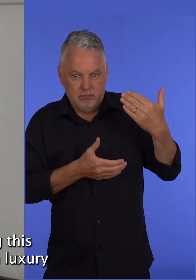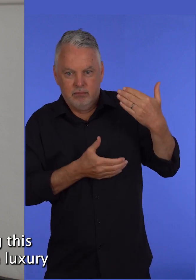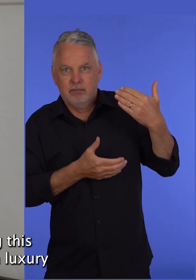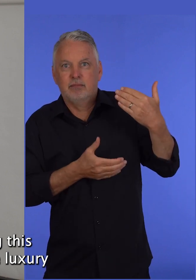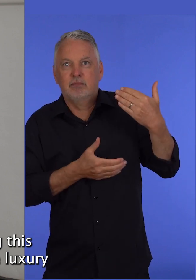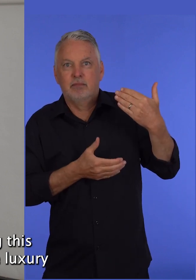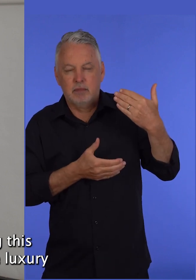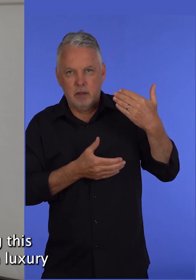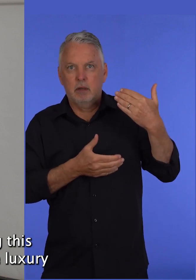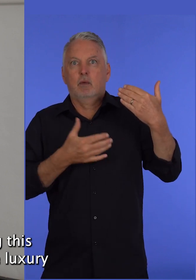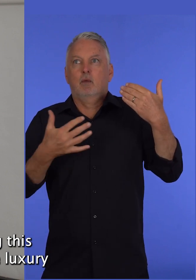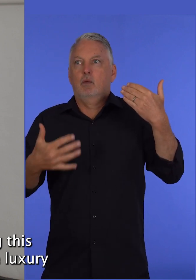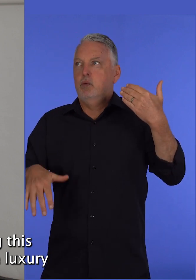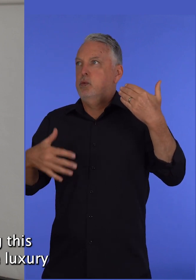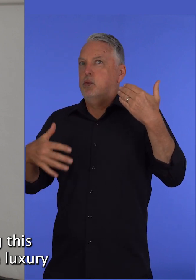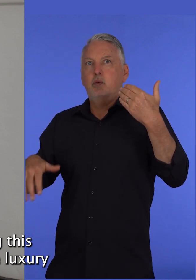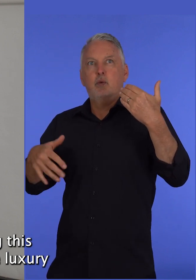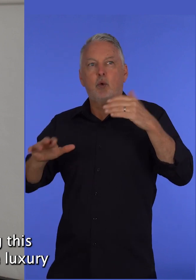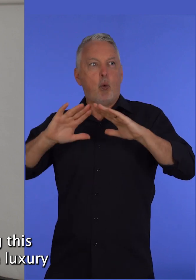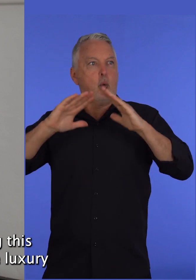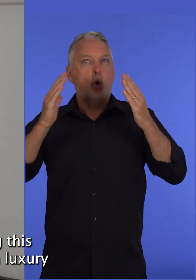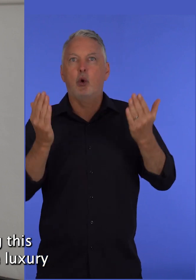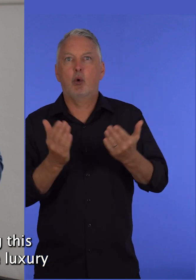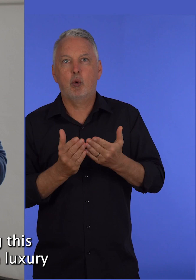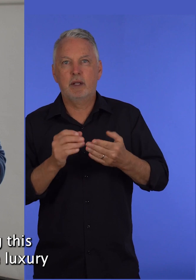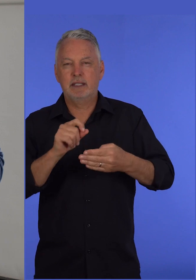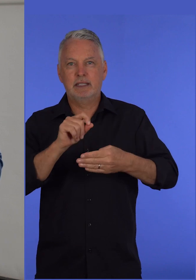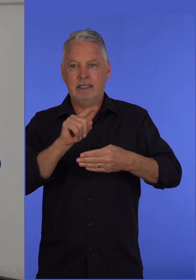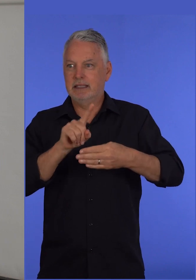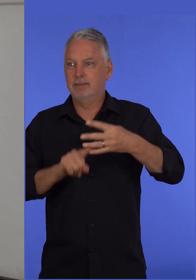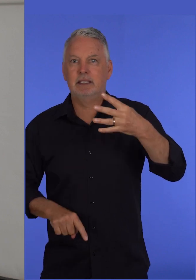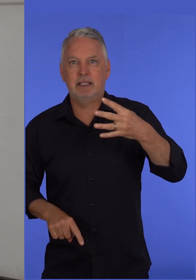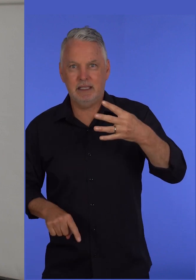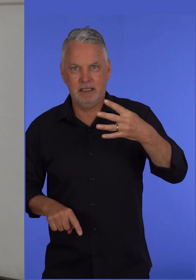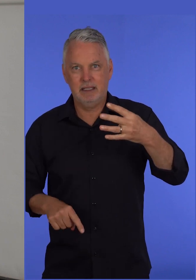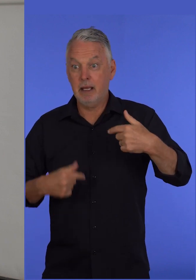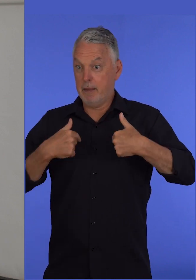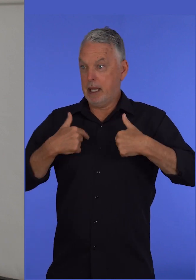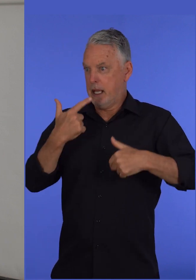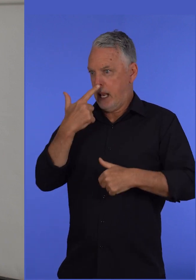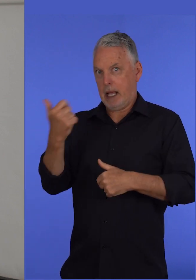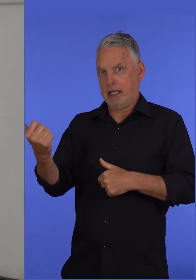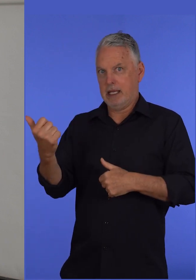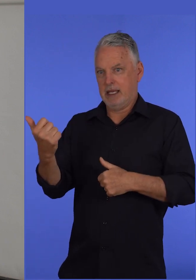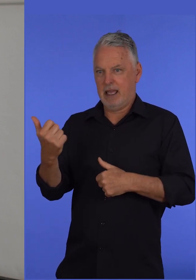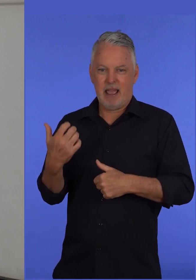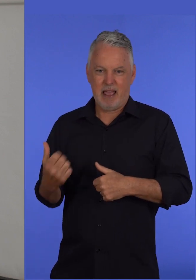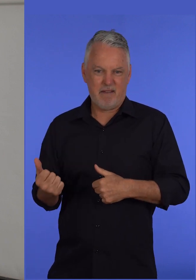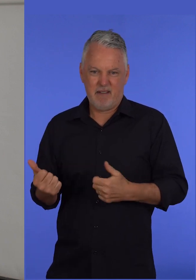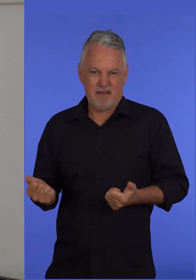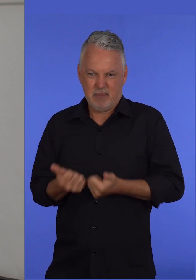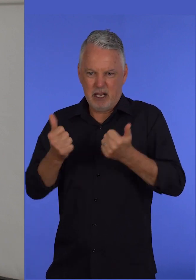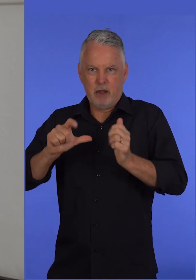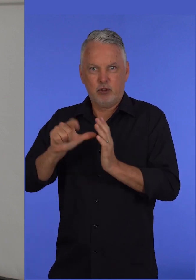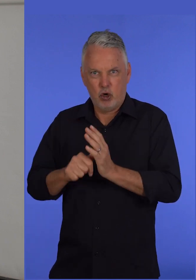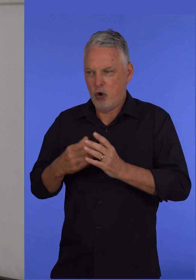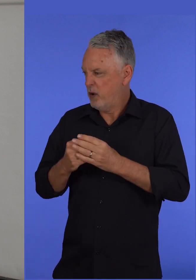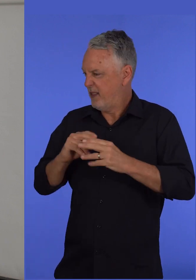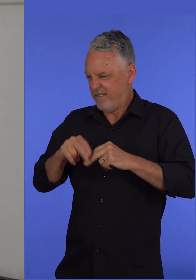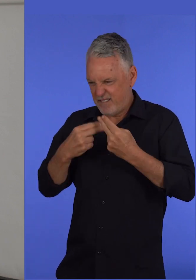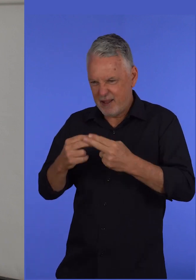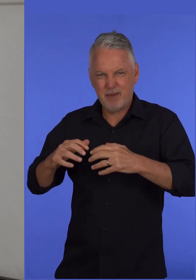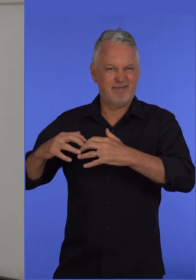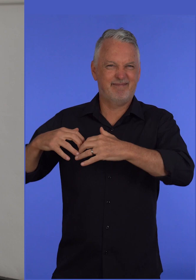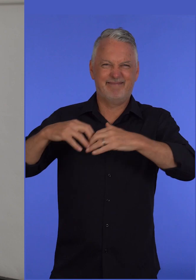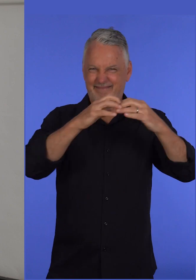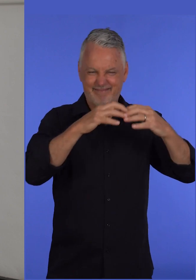kind of finding this world of disability that I had the luxury of finding my pathway over decades, right?